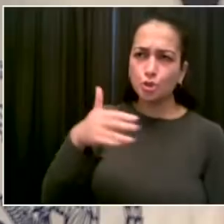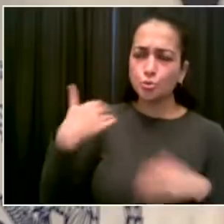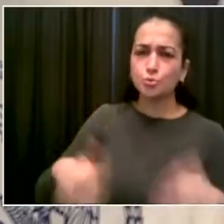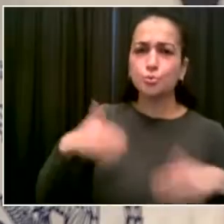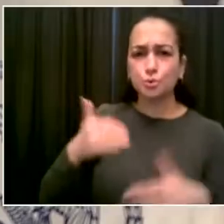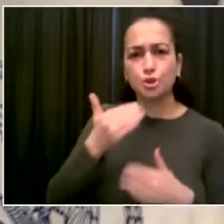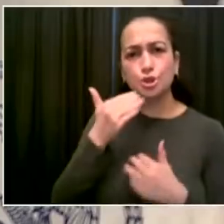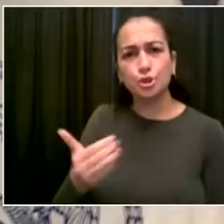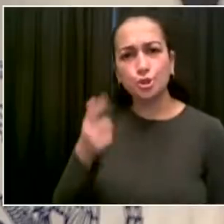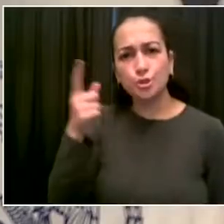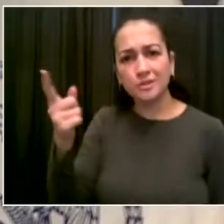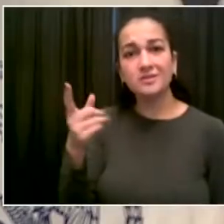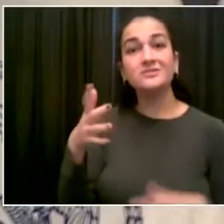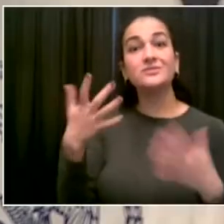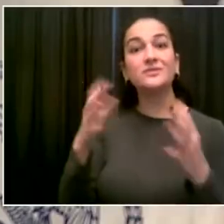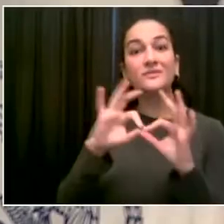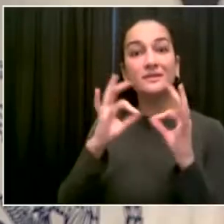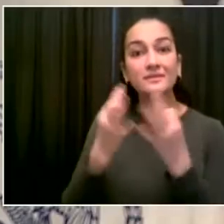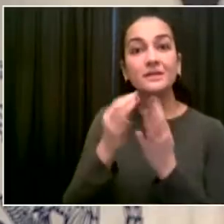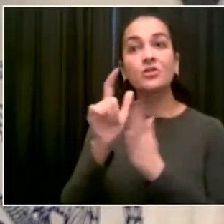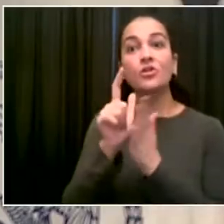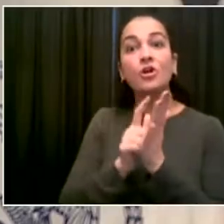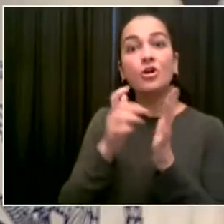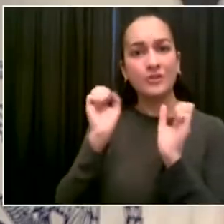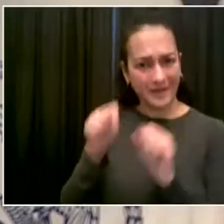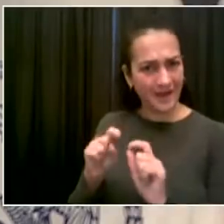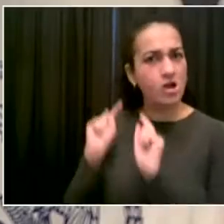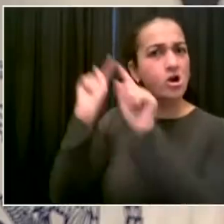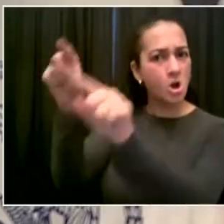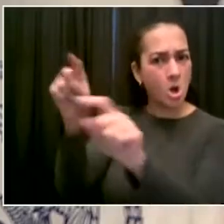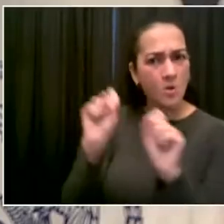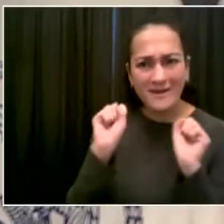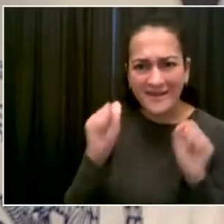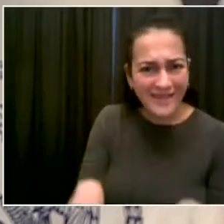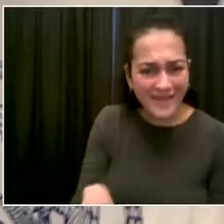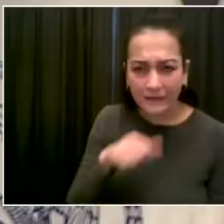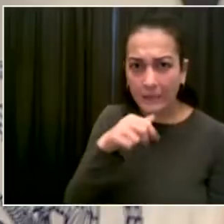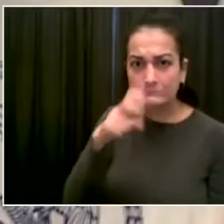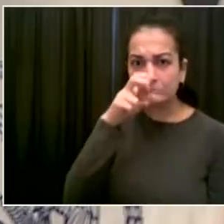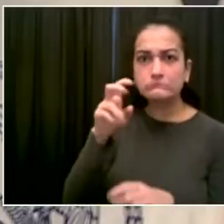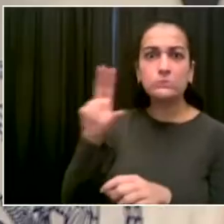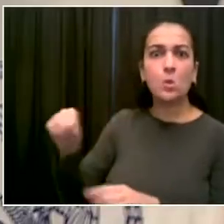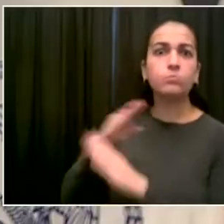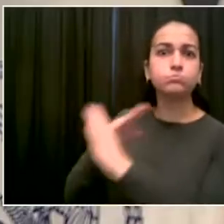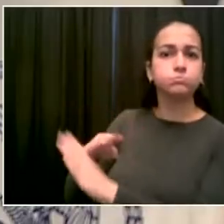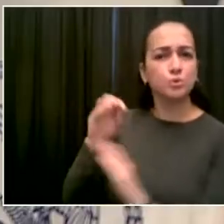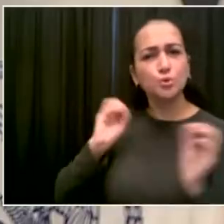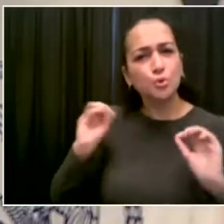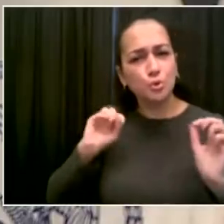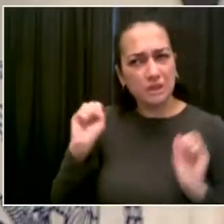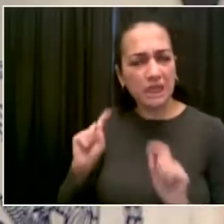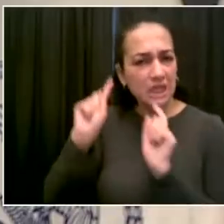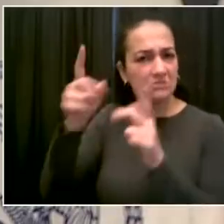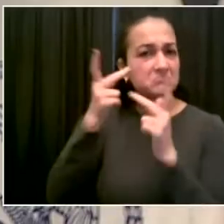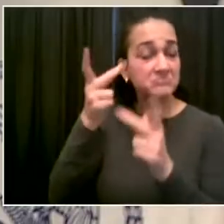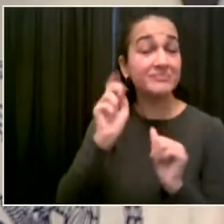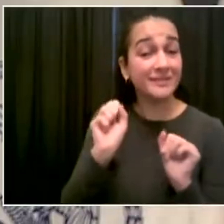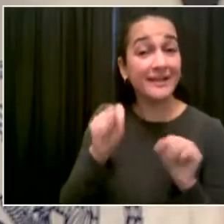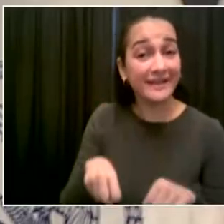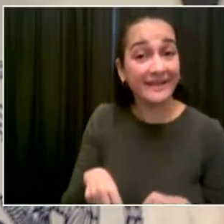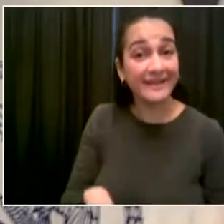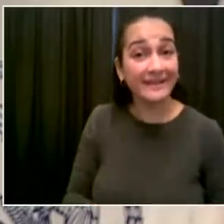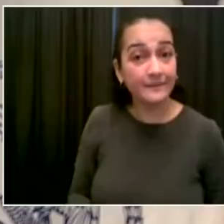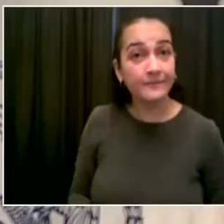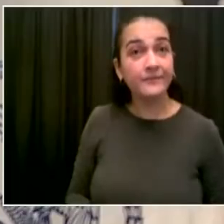mission that we have to achieve, and we've been working closely with the state on this: reduce population, bring in more of the